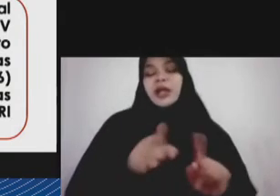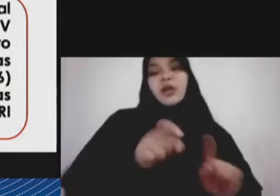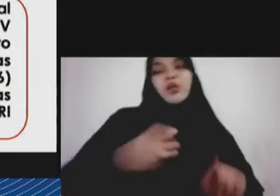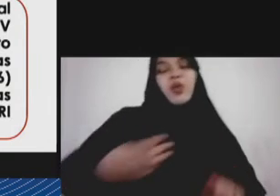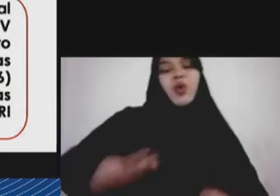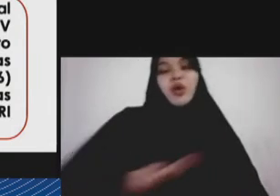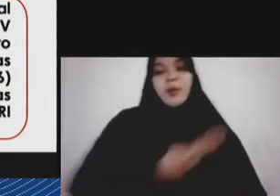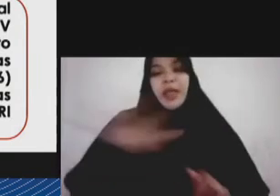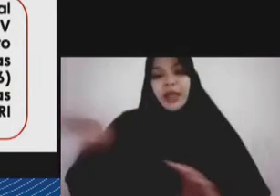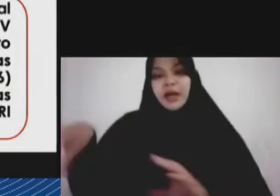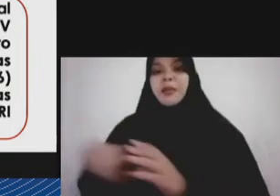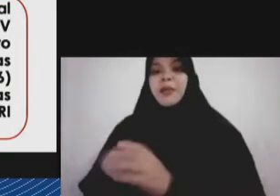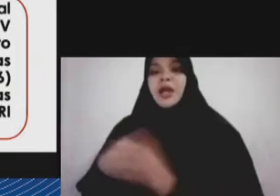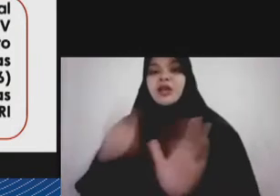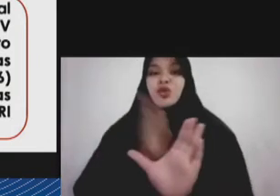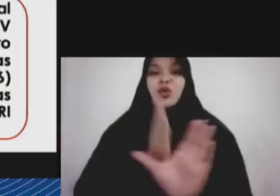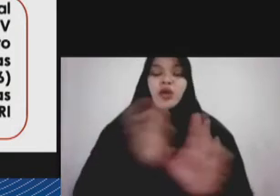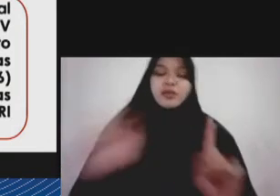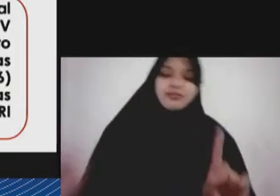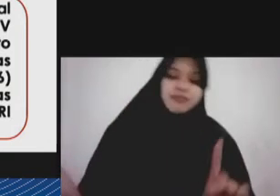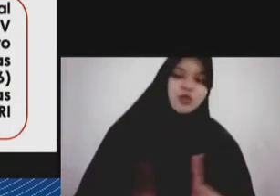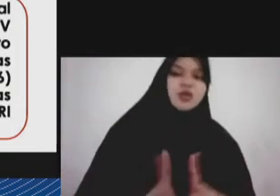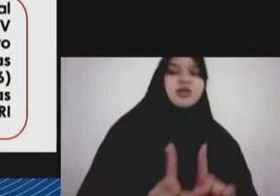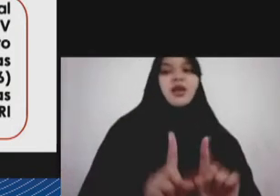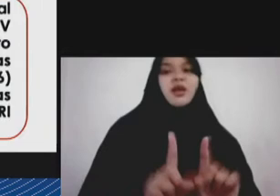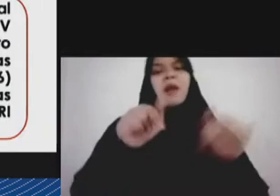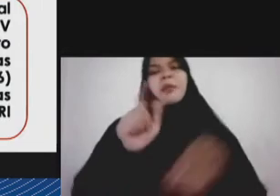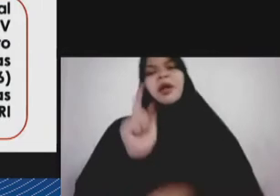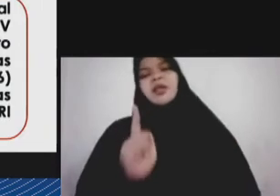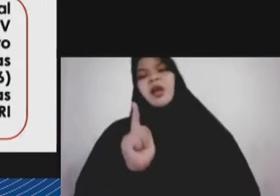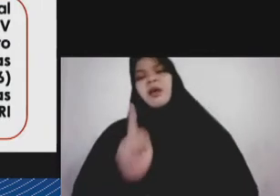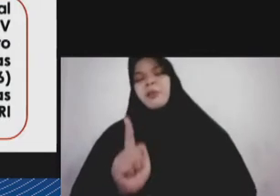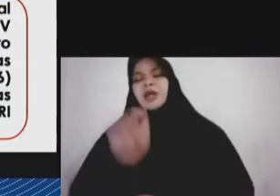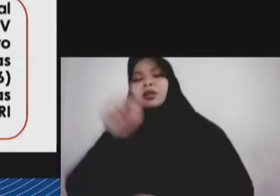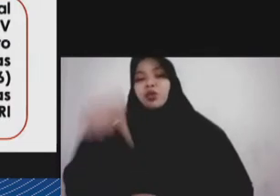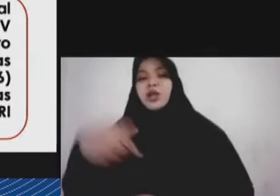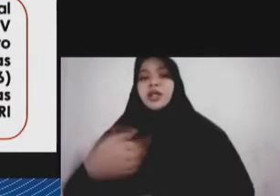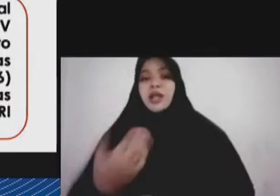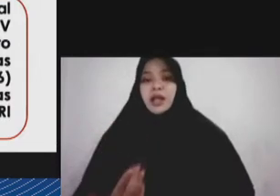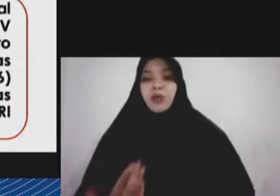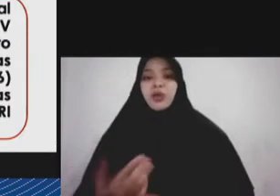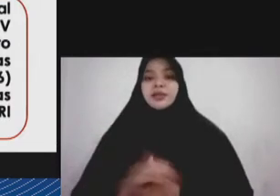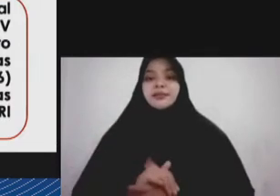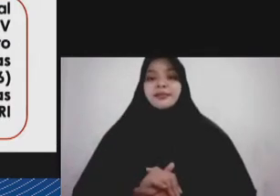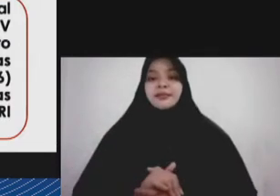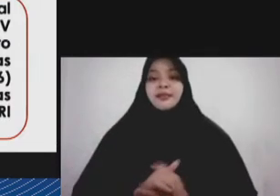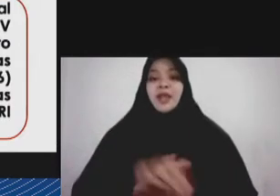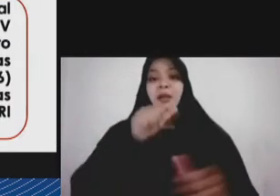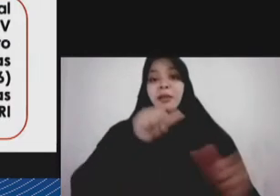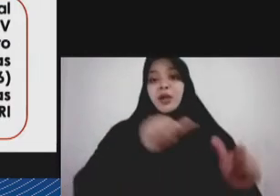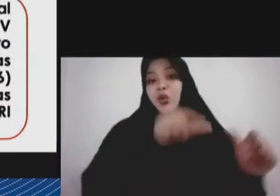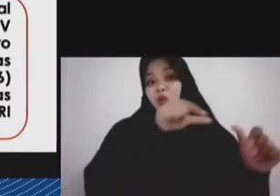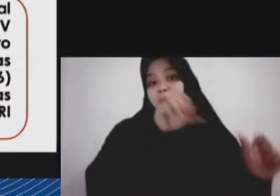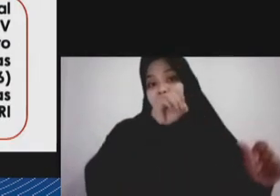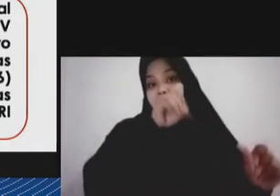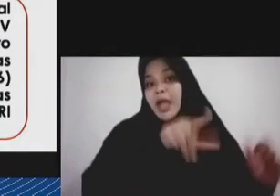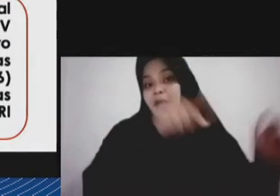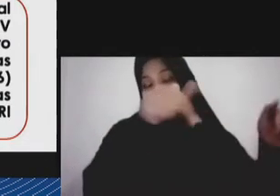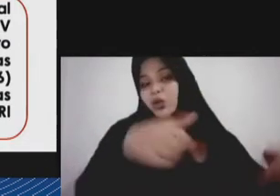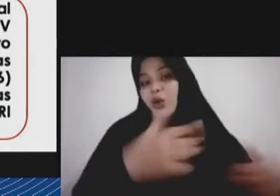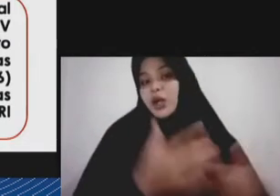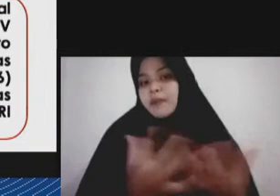including psychological assistance. Because the substance of this bill is graviora delicta, it is deemed appropriate